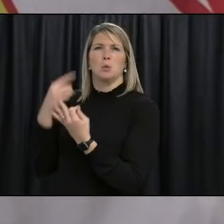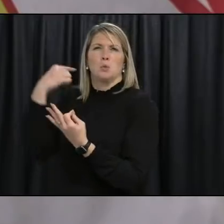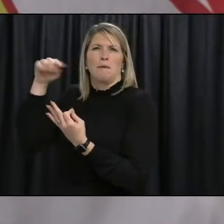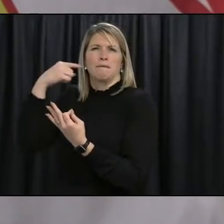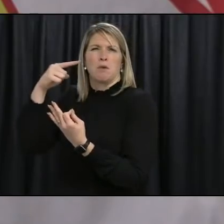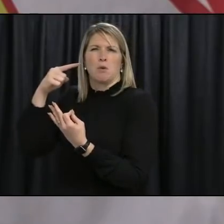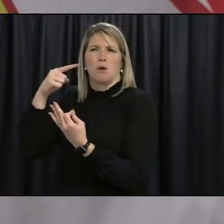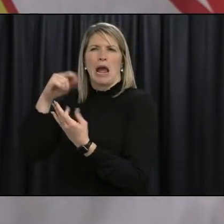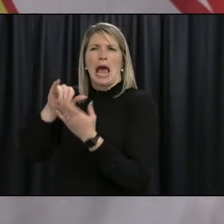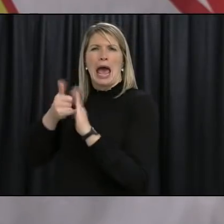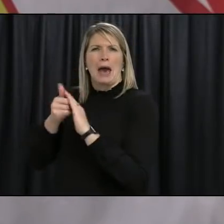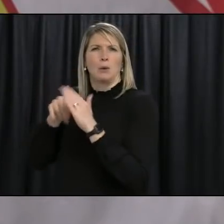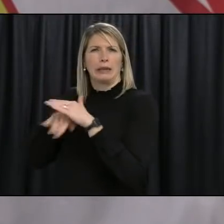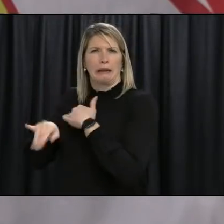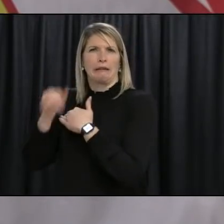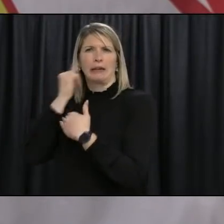for